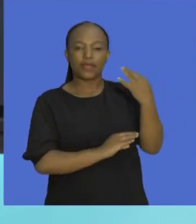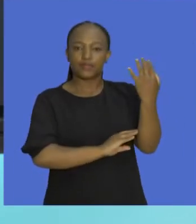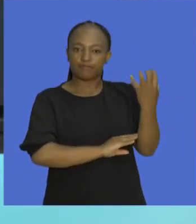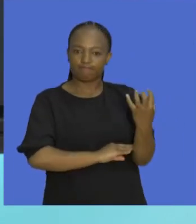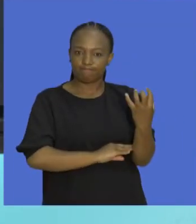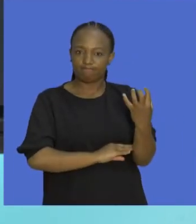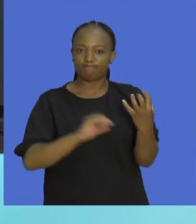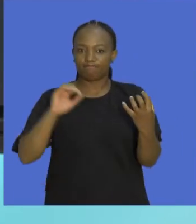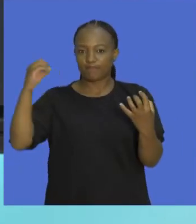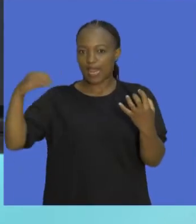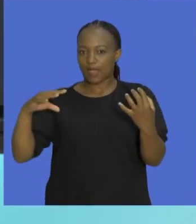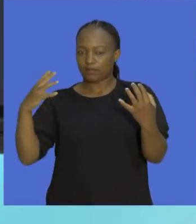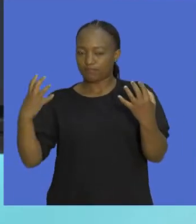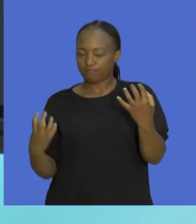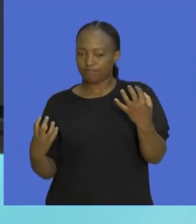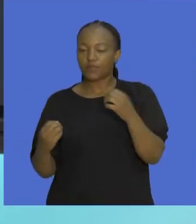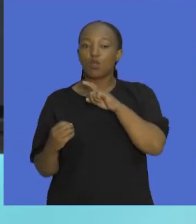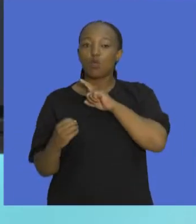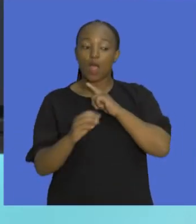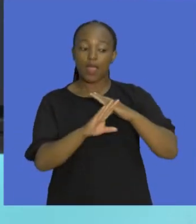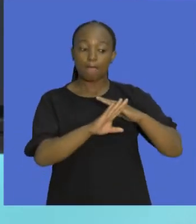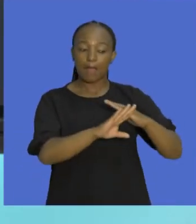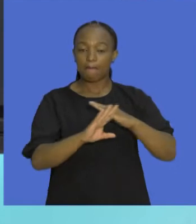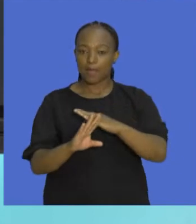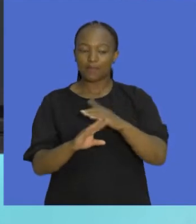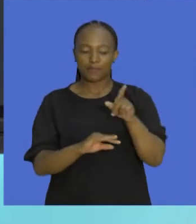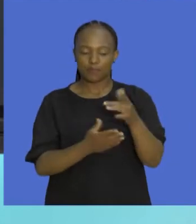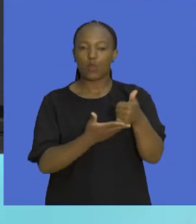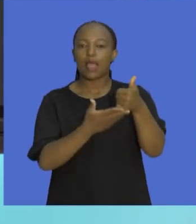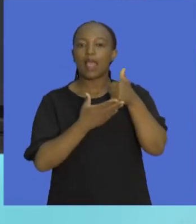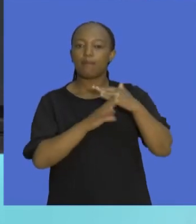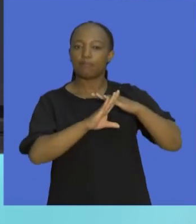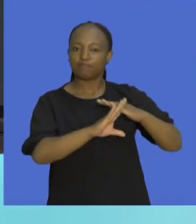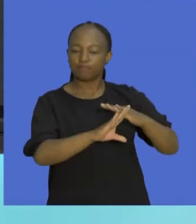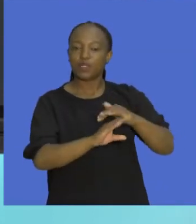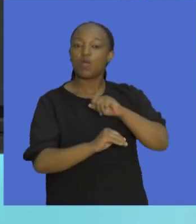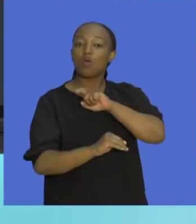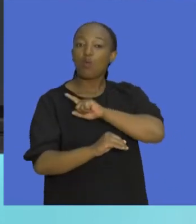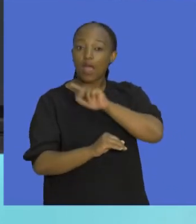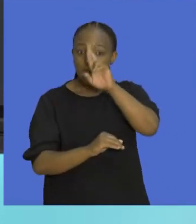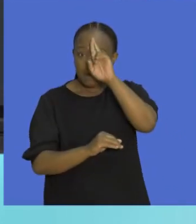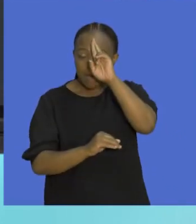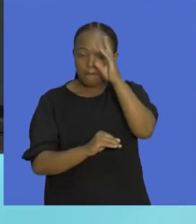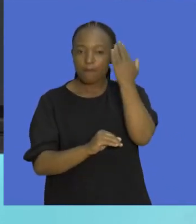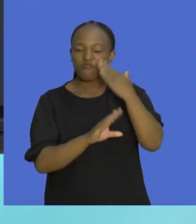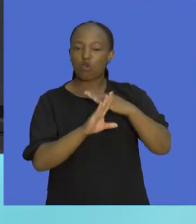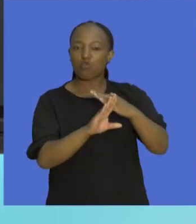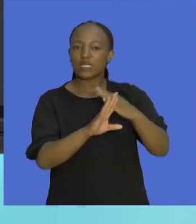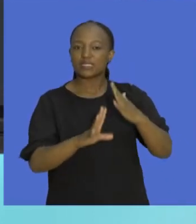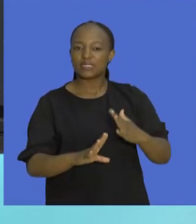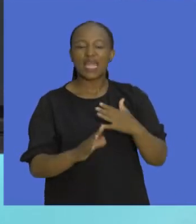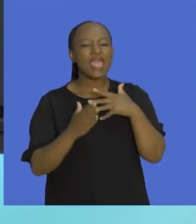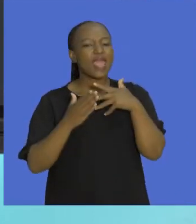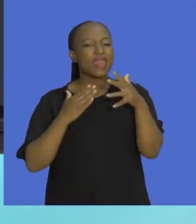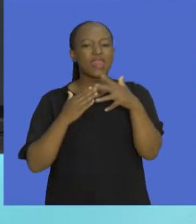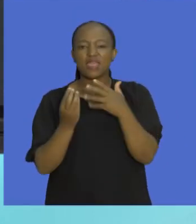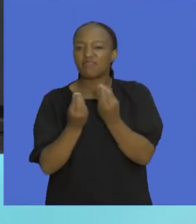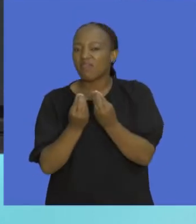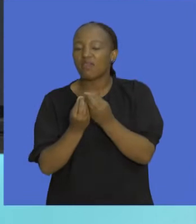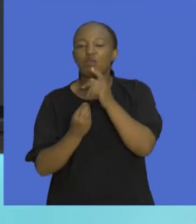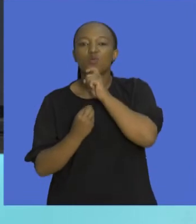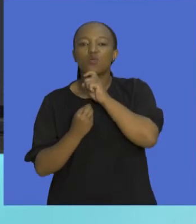typical example of a resistor. What makes us say that? We would remember that a resistor is any electrical device or component that